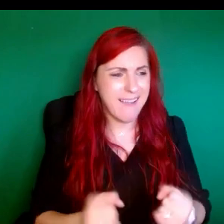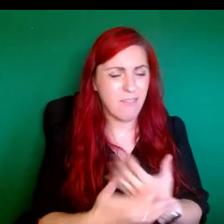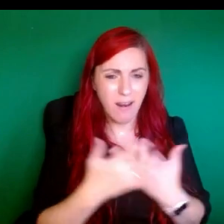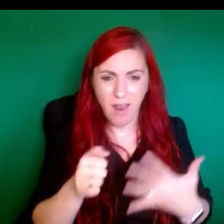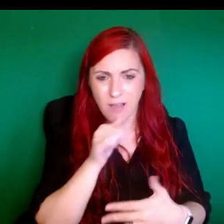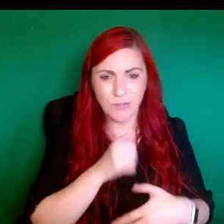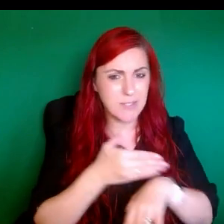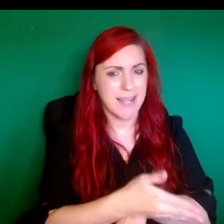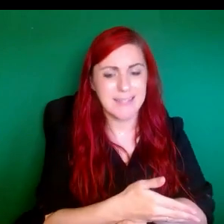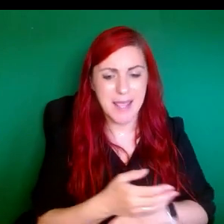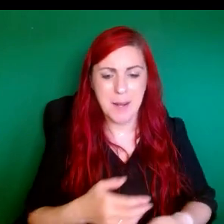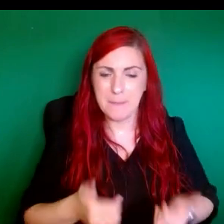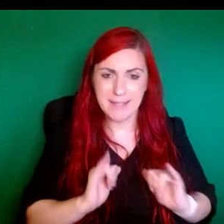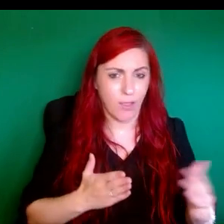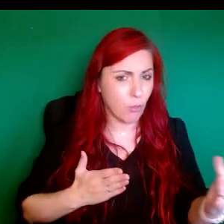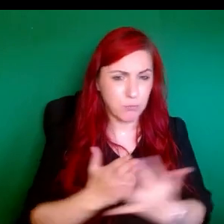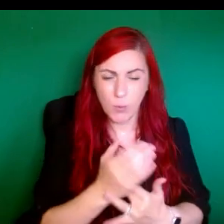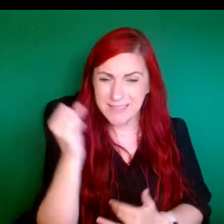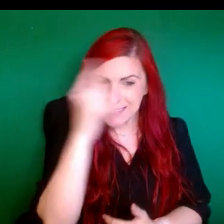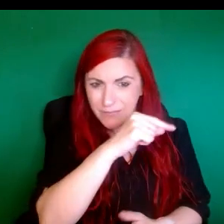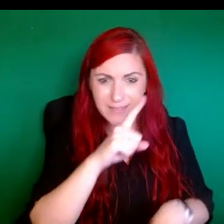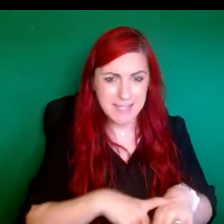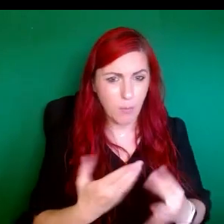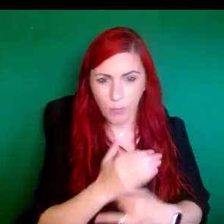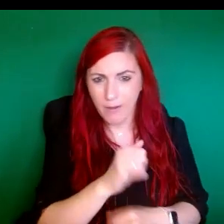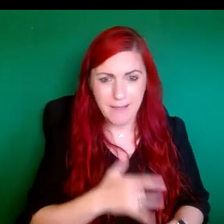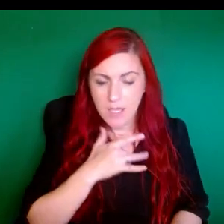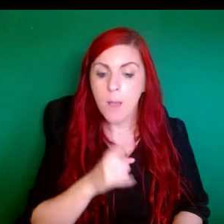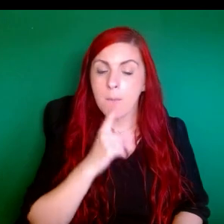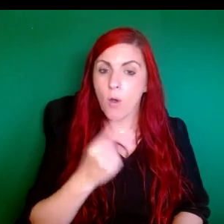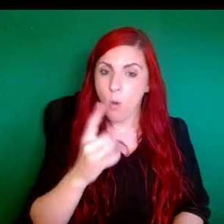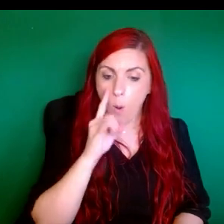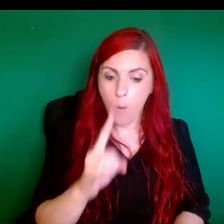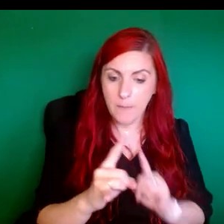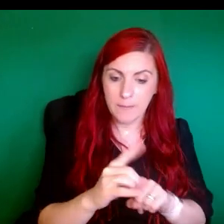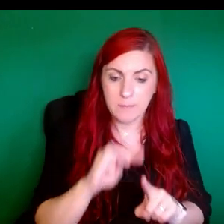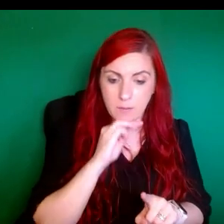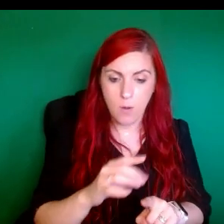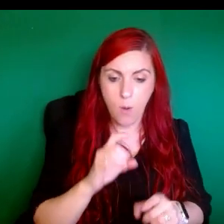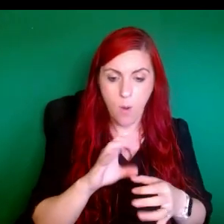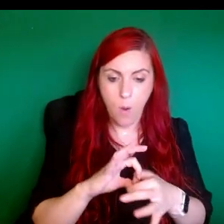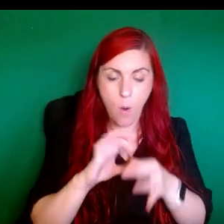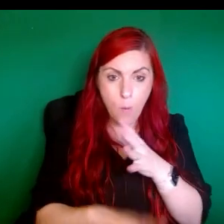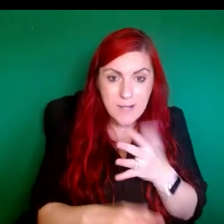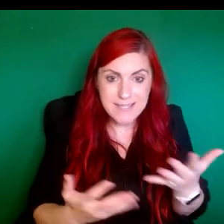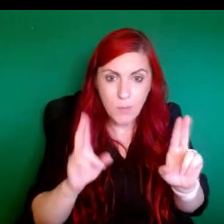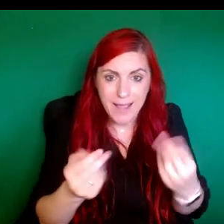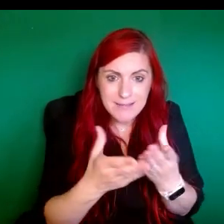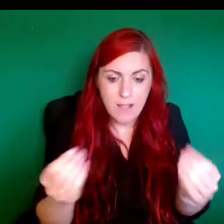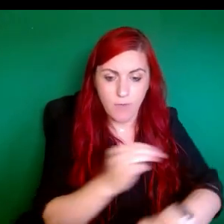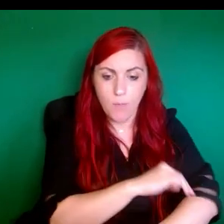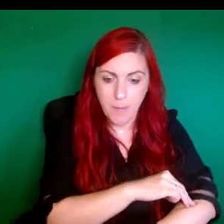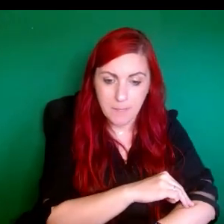lives. But one thing that gives me huge hope is that homelessness is a solvable problem through the provision of housing solutions. And we have the